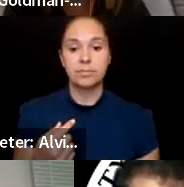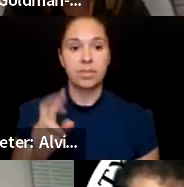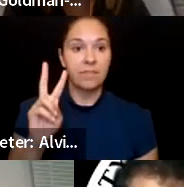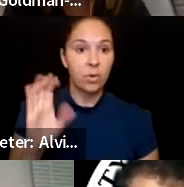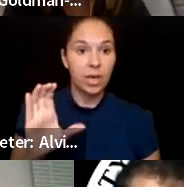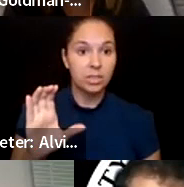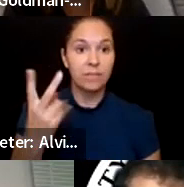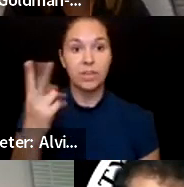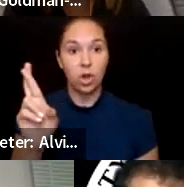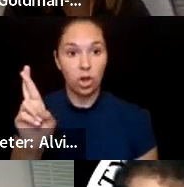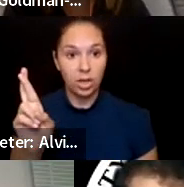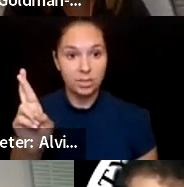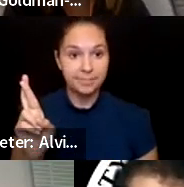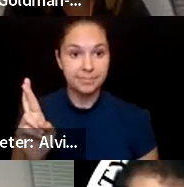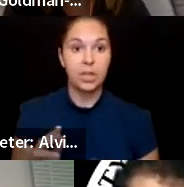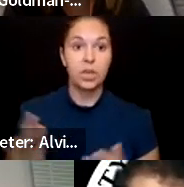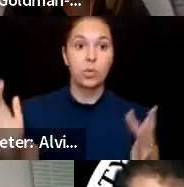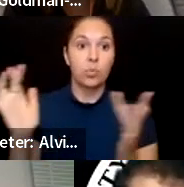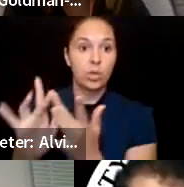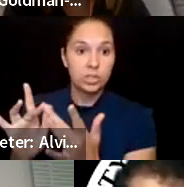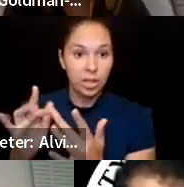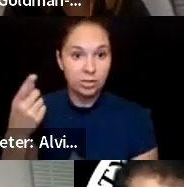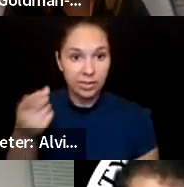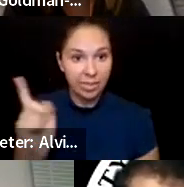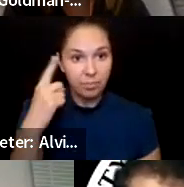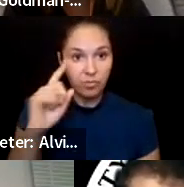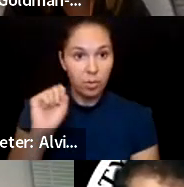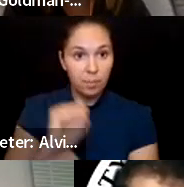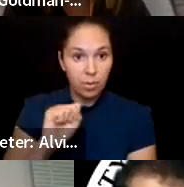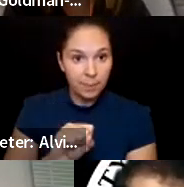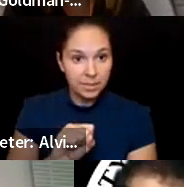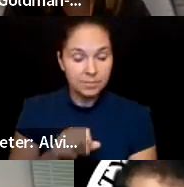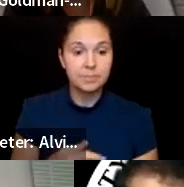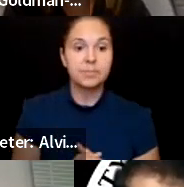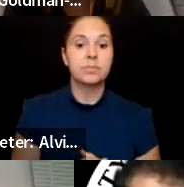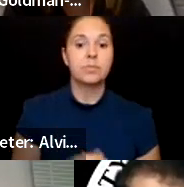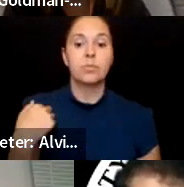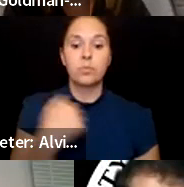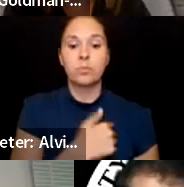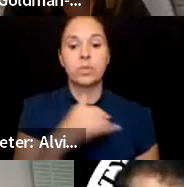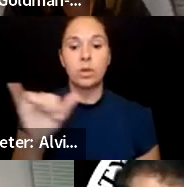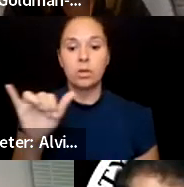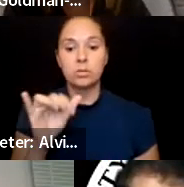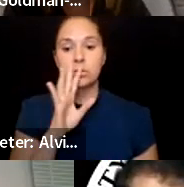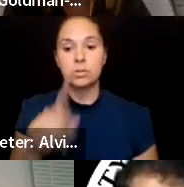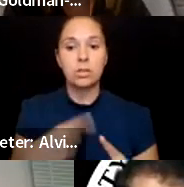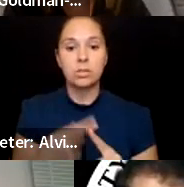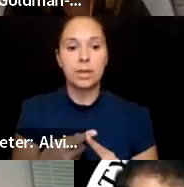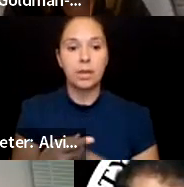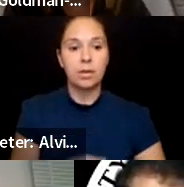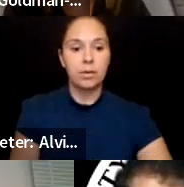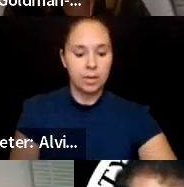vocational rehab, reaching out to them for employment. We also talked about,